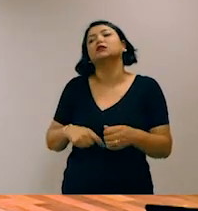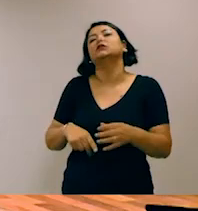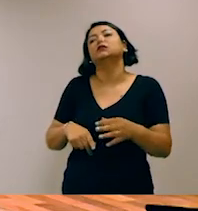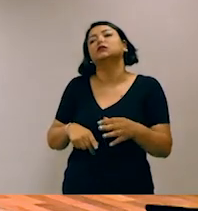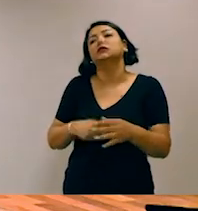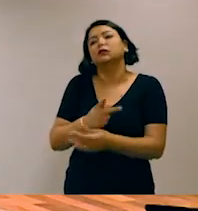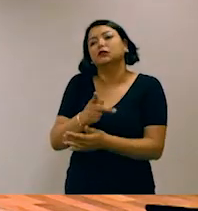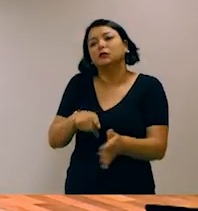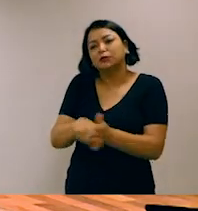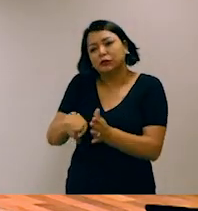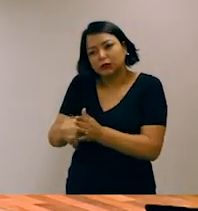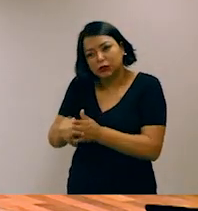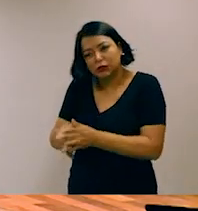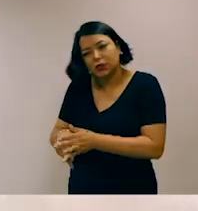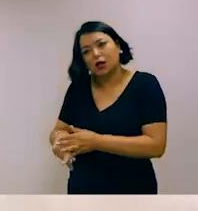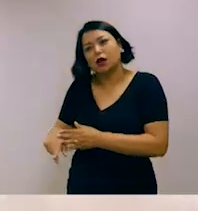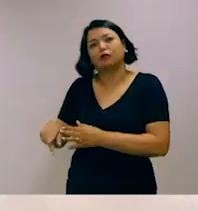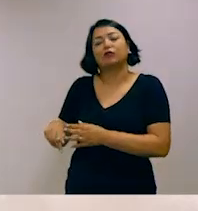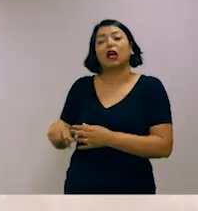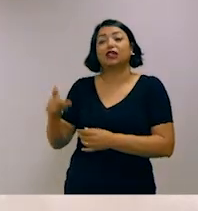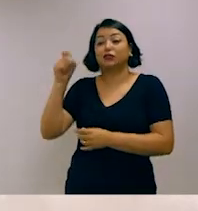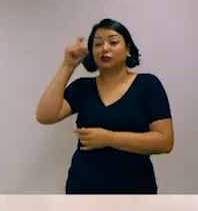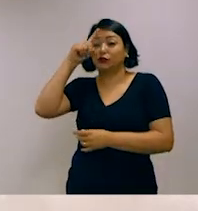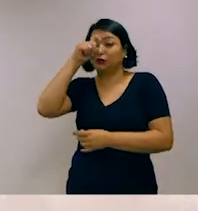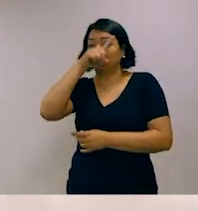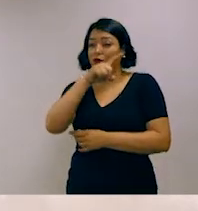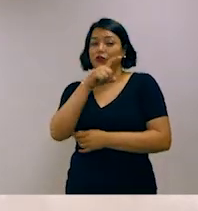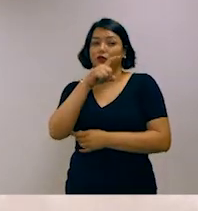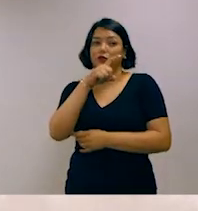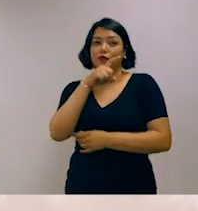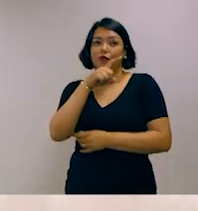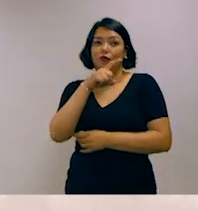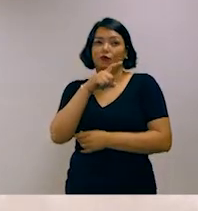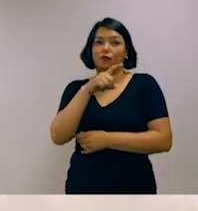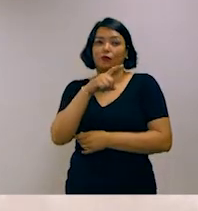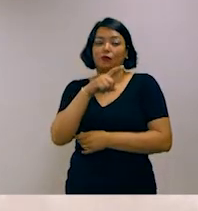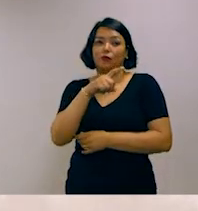to go after these scripts, and then I came across